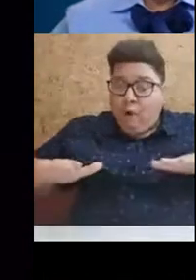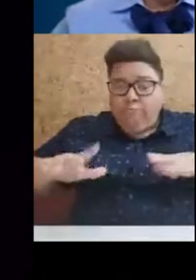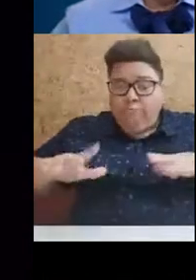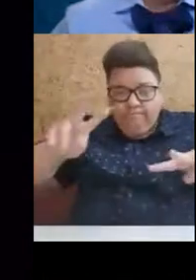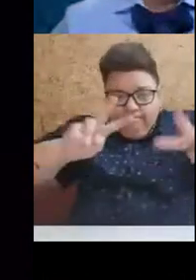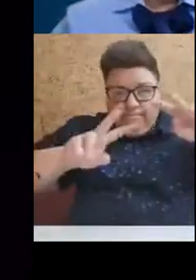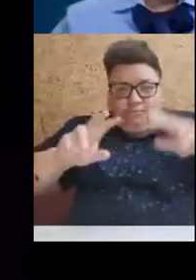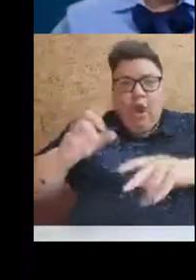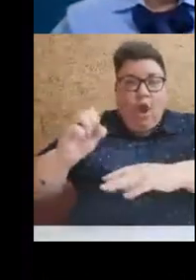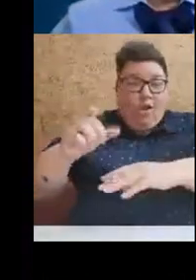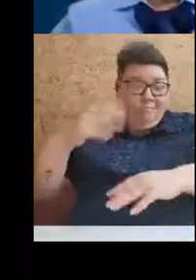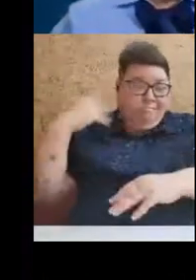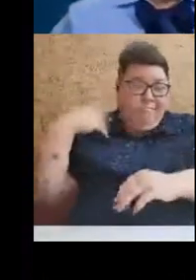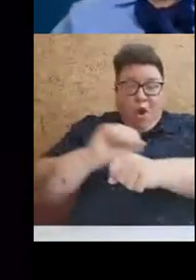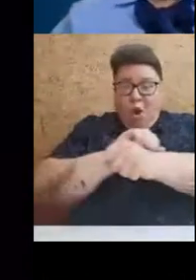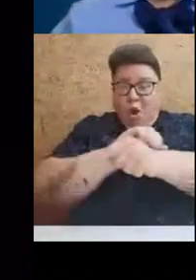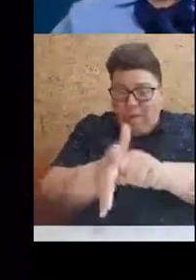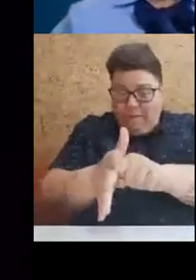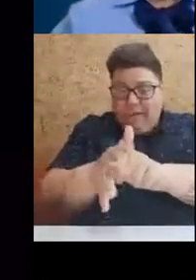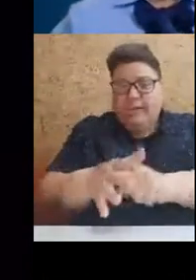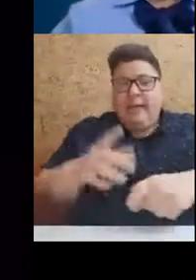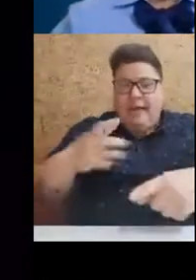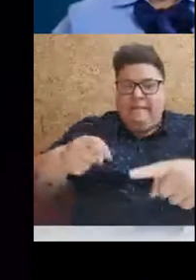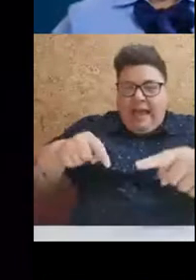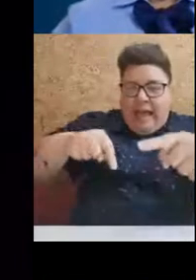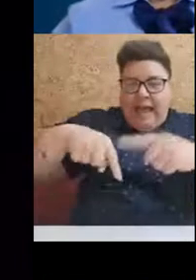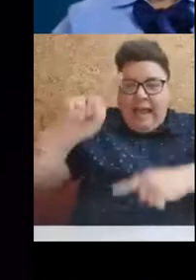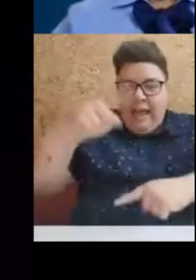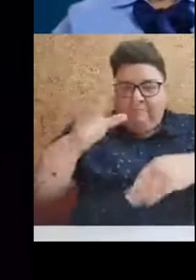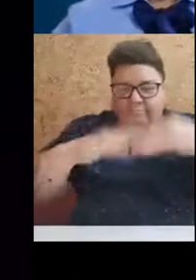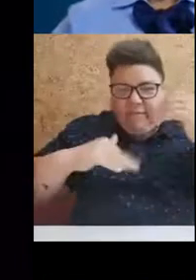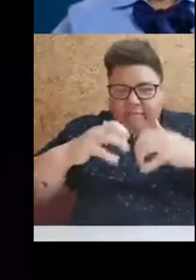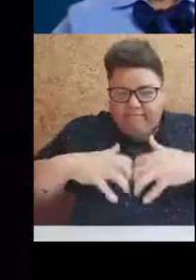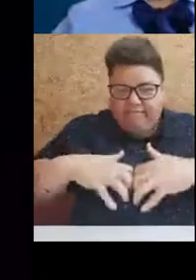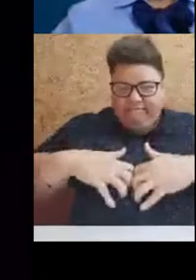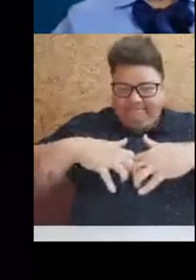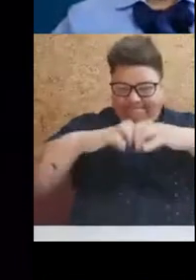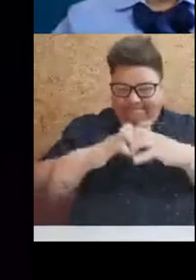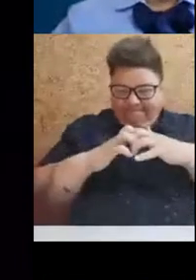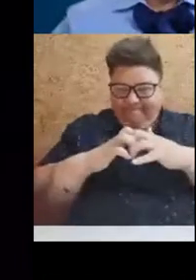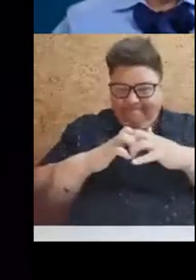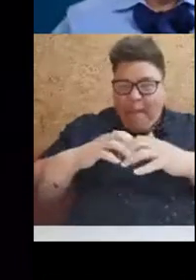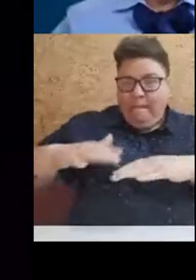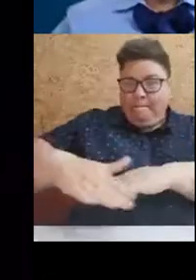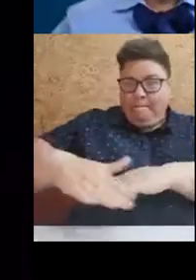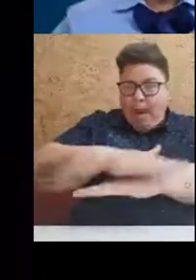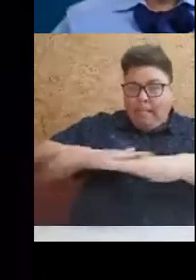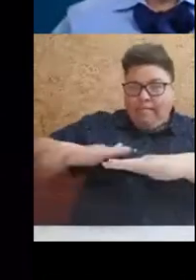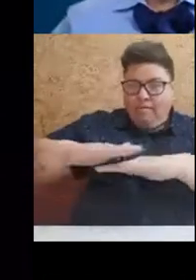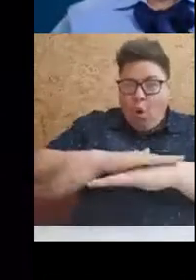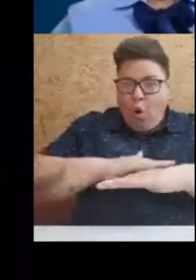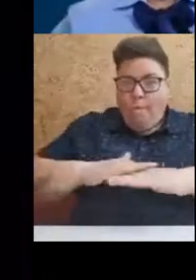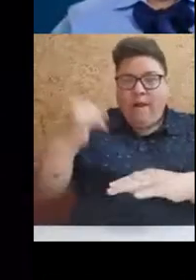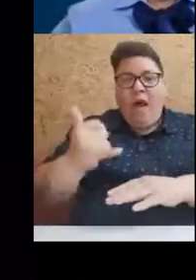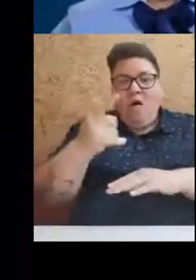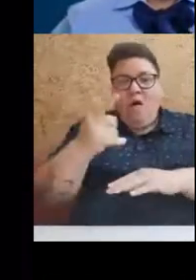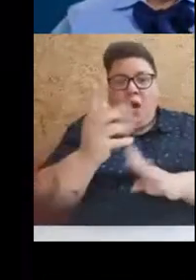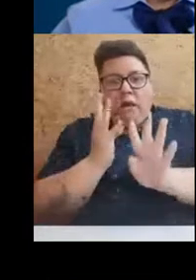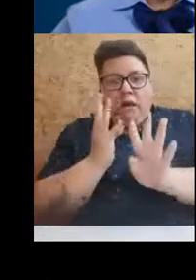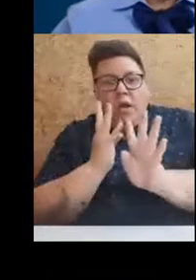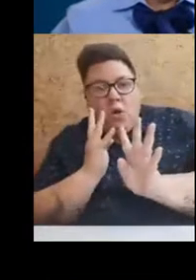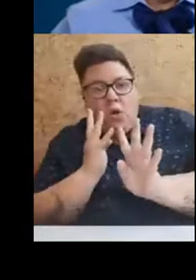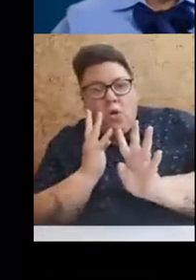sure that COVID gave us a kick to make sure that people don't have to join the queues anymore at SARS. They